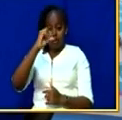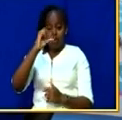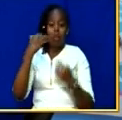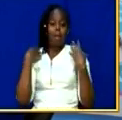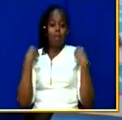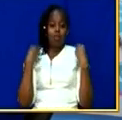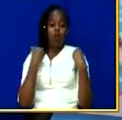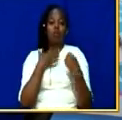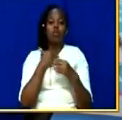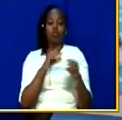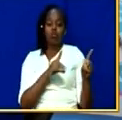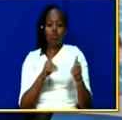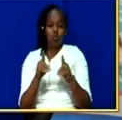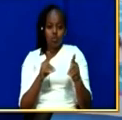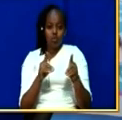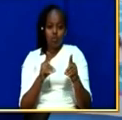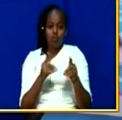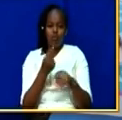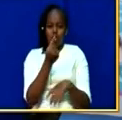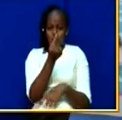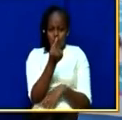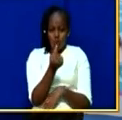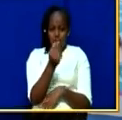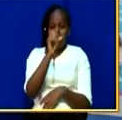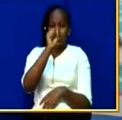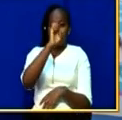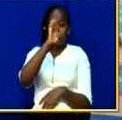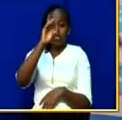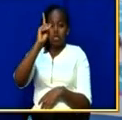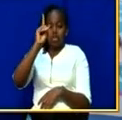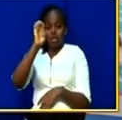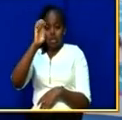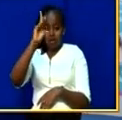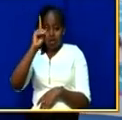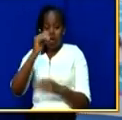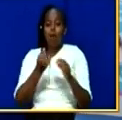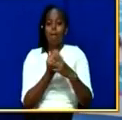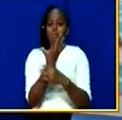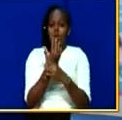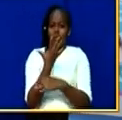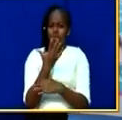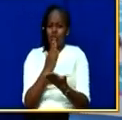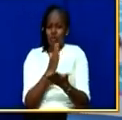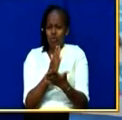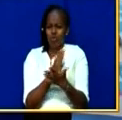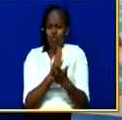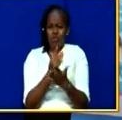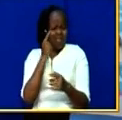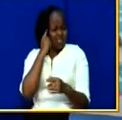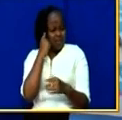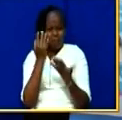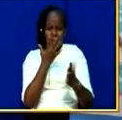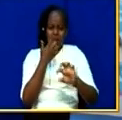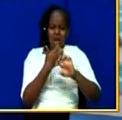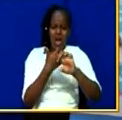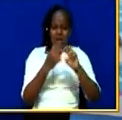tiny seeded crops. Tiny seeded crops. Yes. That sounds like a very complicated